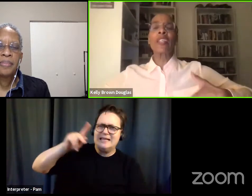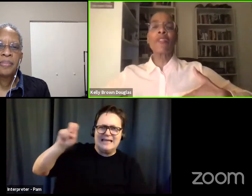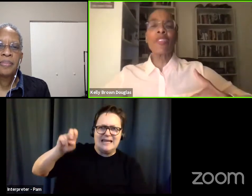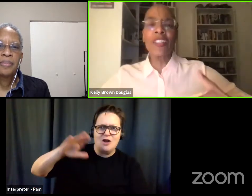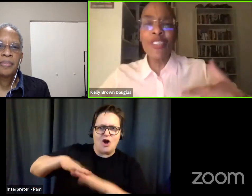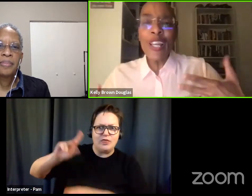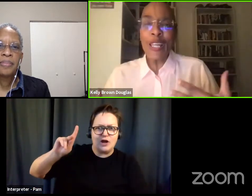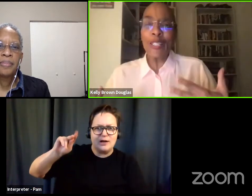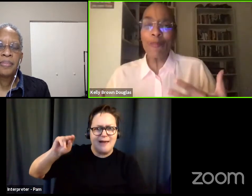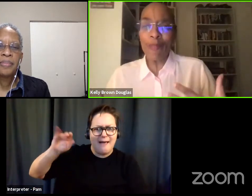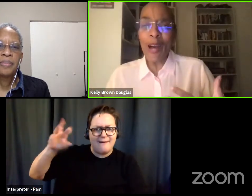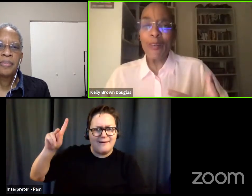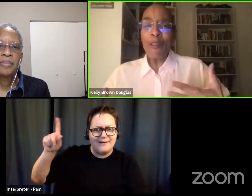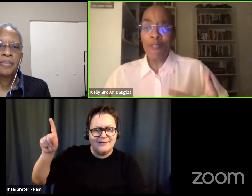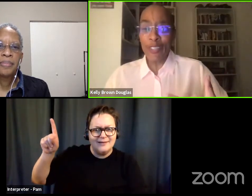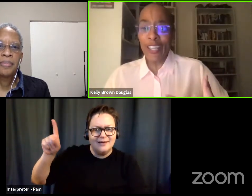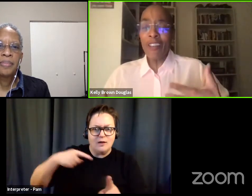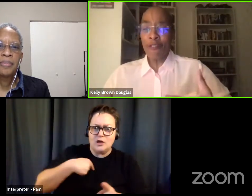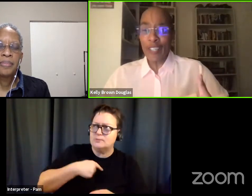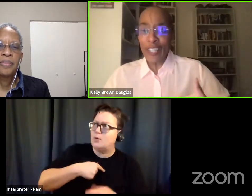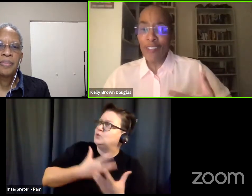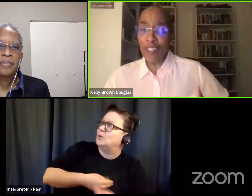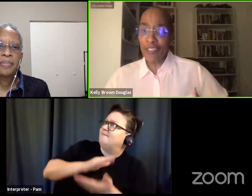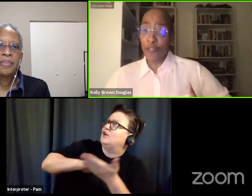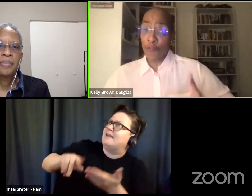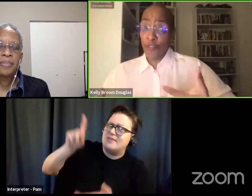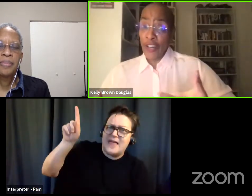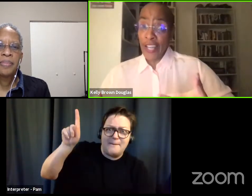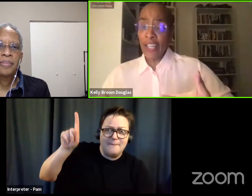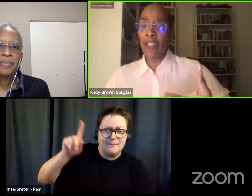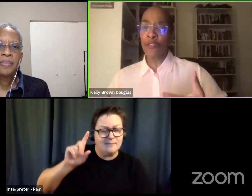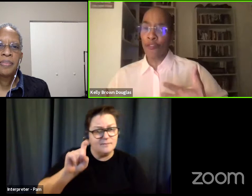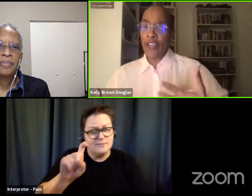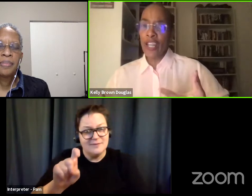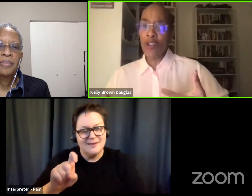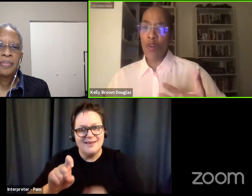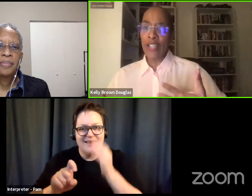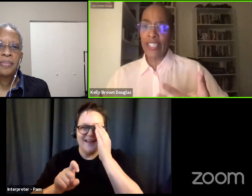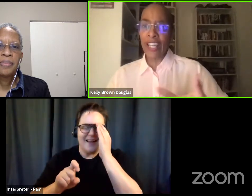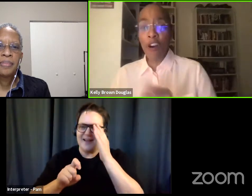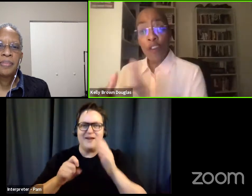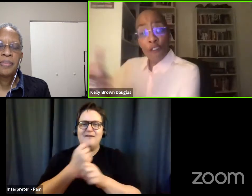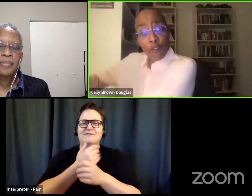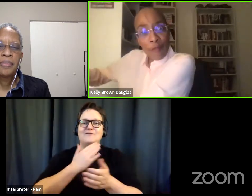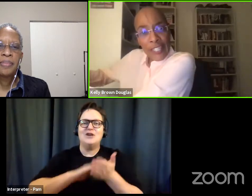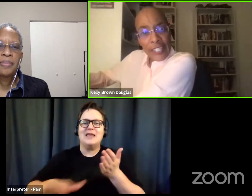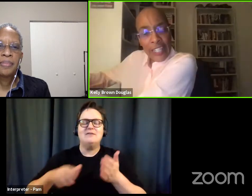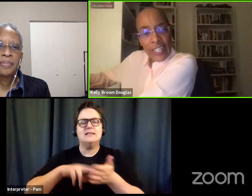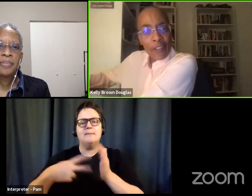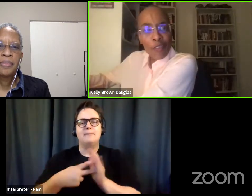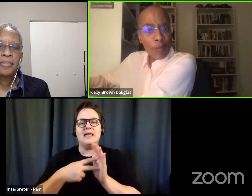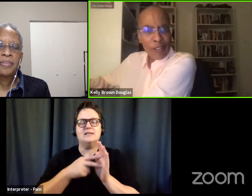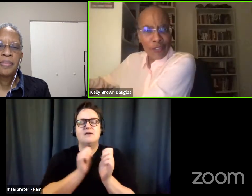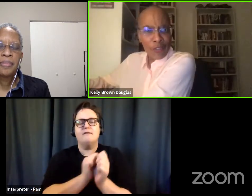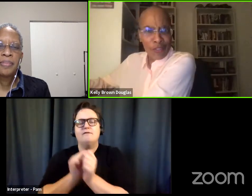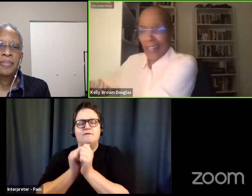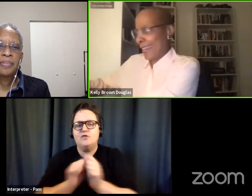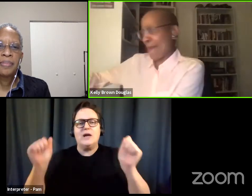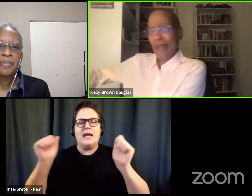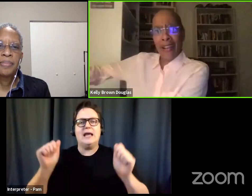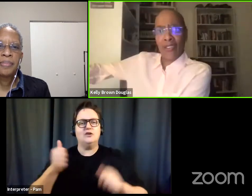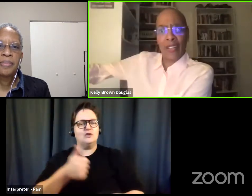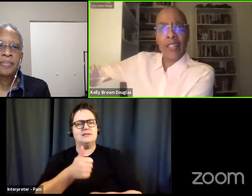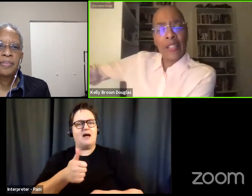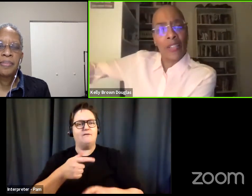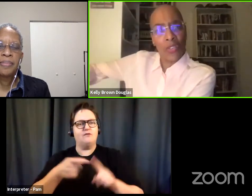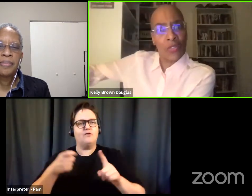but forgiveness is about, forgiveness is freeing. It's freeing oneself from the sin of the oppressor. So it's like,